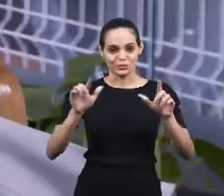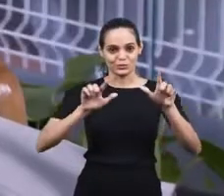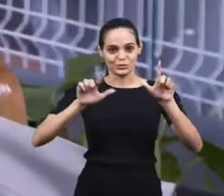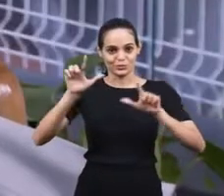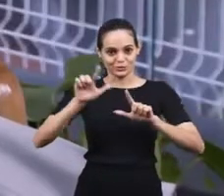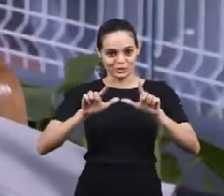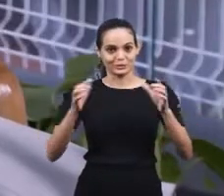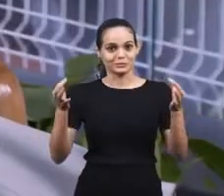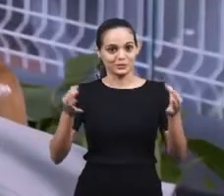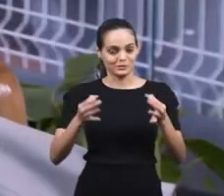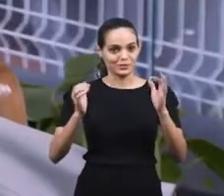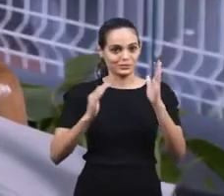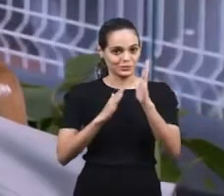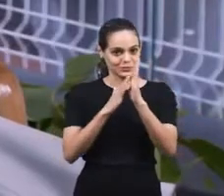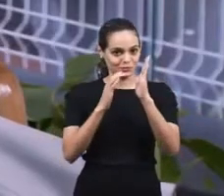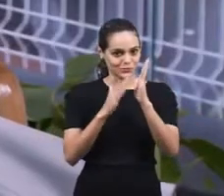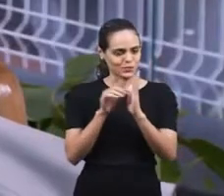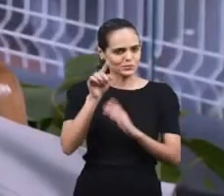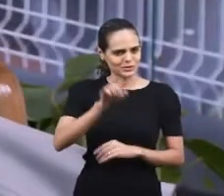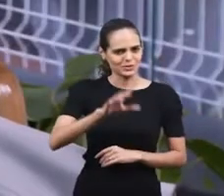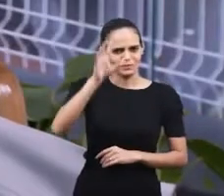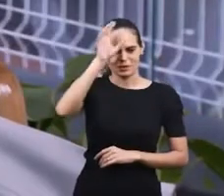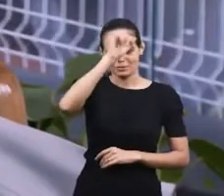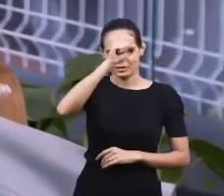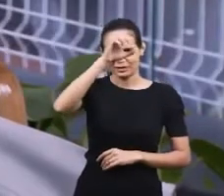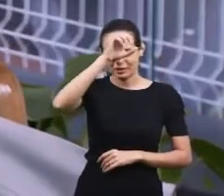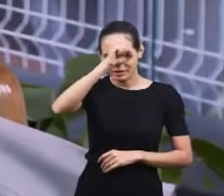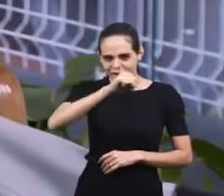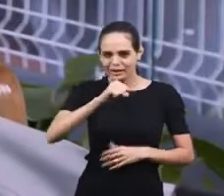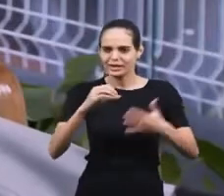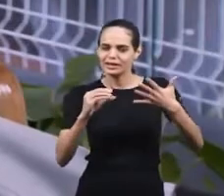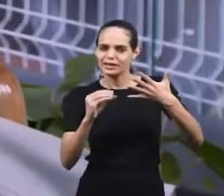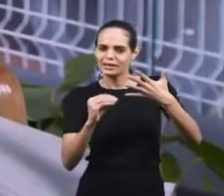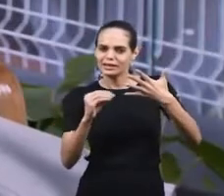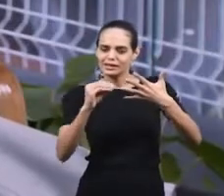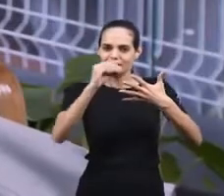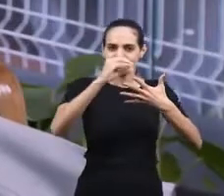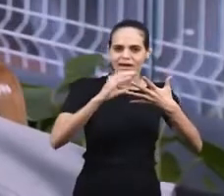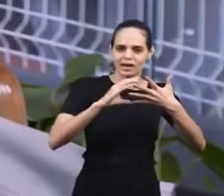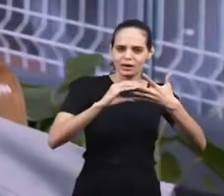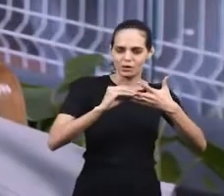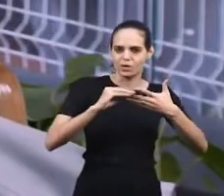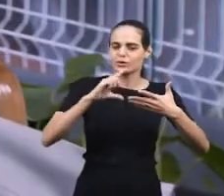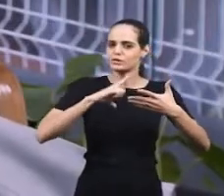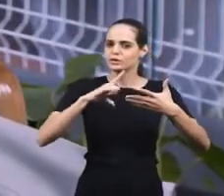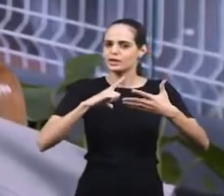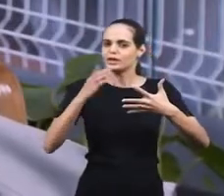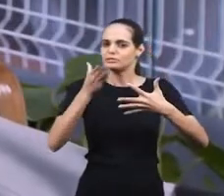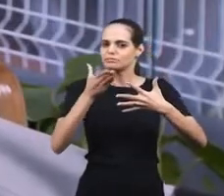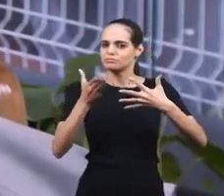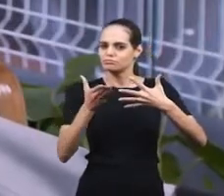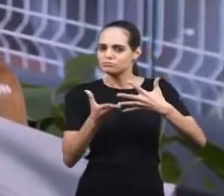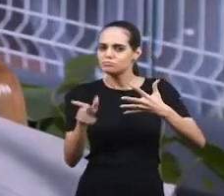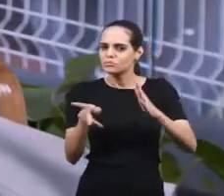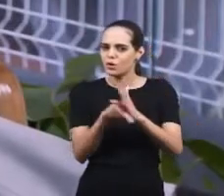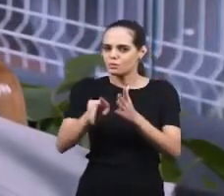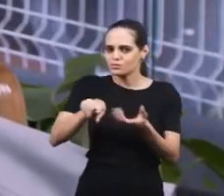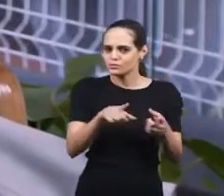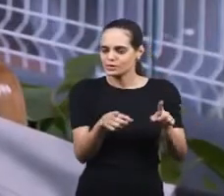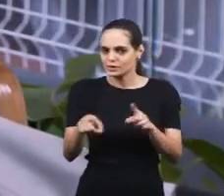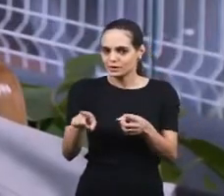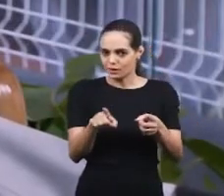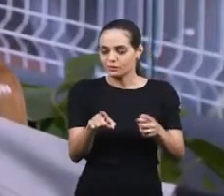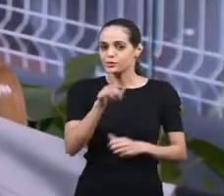In the perfect praise lesson today, you will learn for each chord, there's a scale and musical notes.